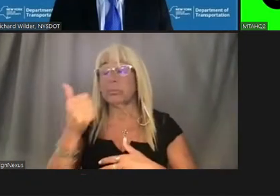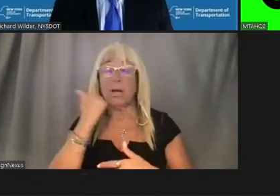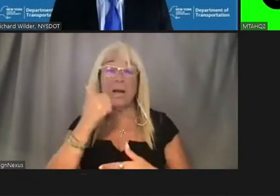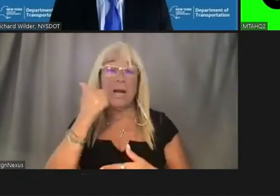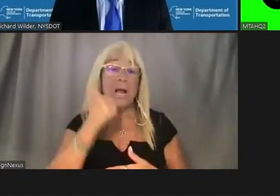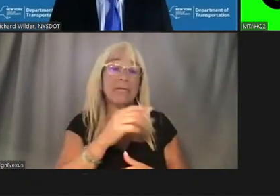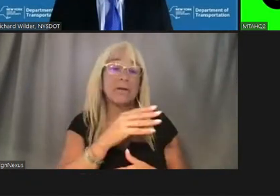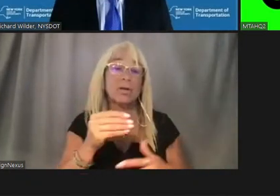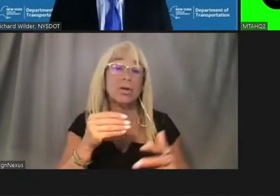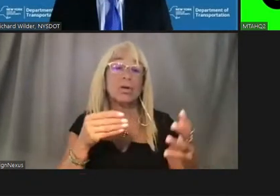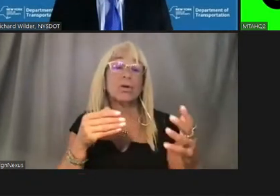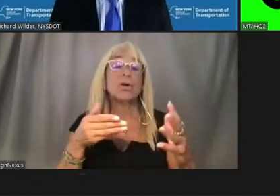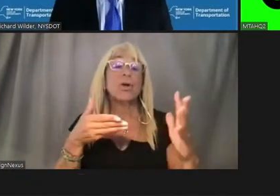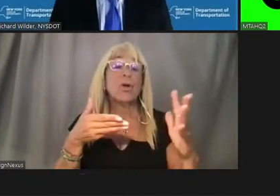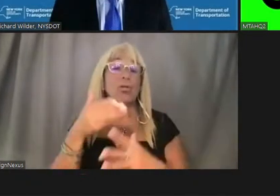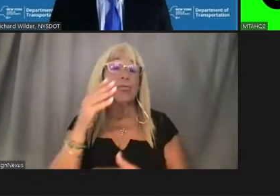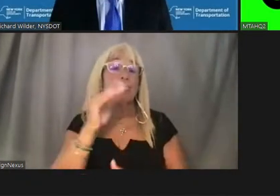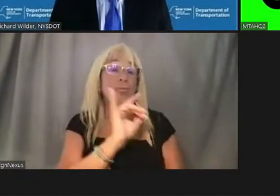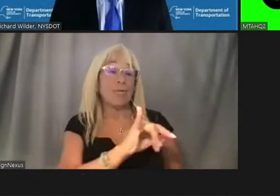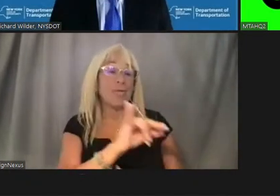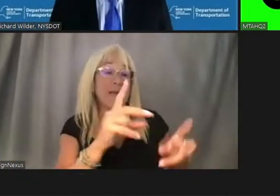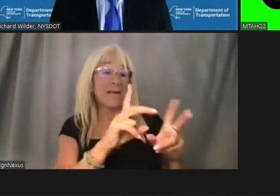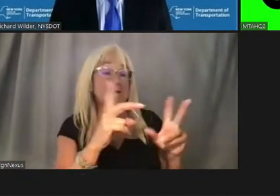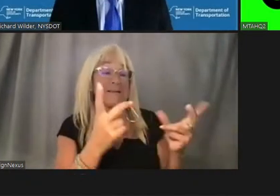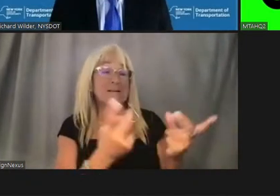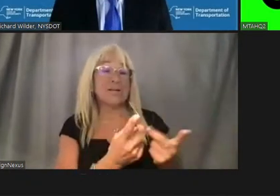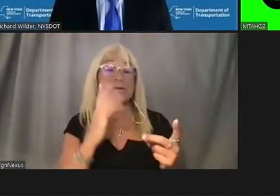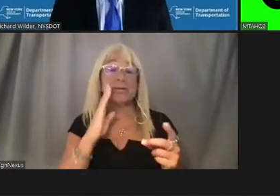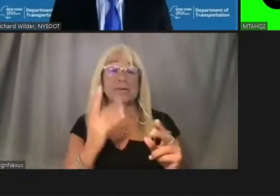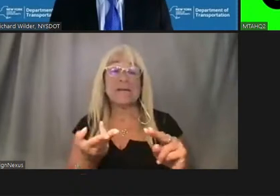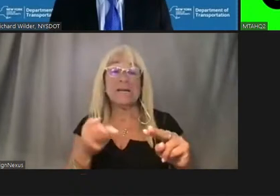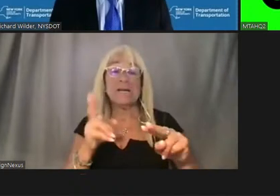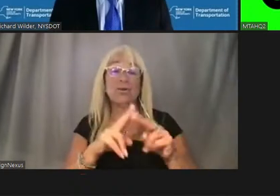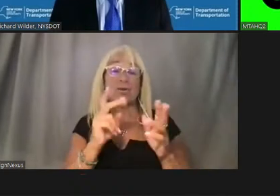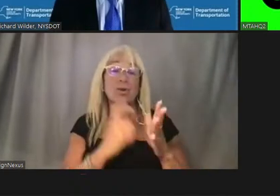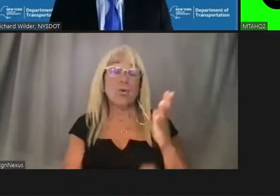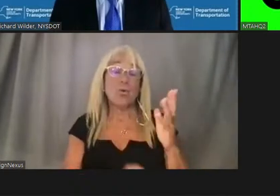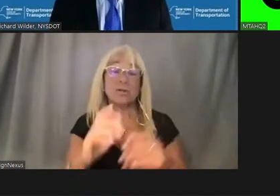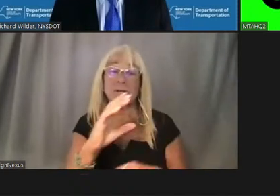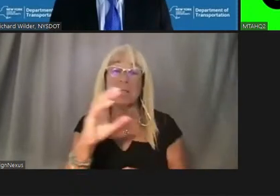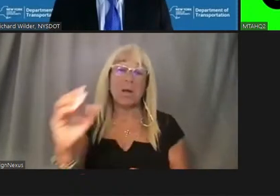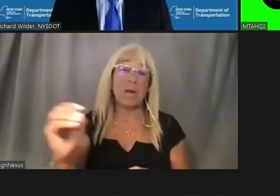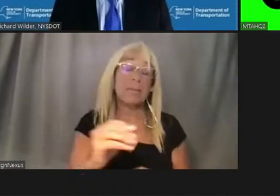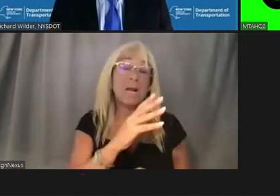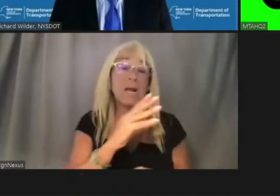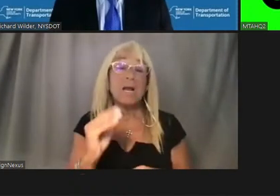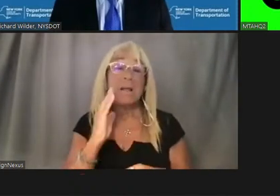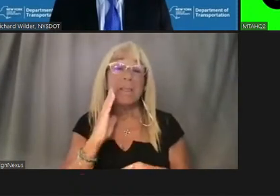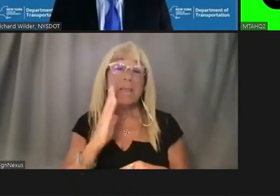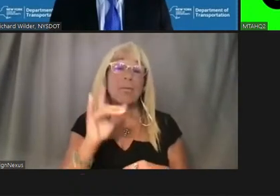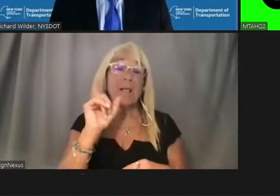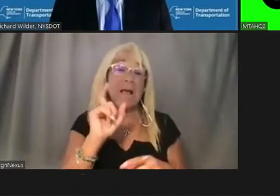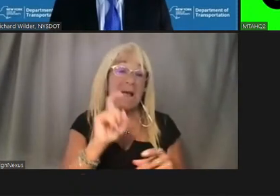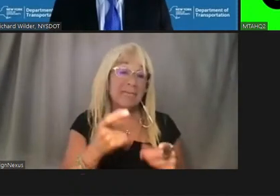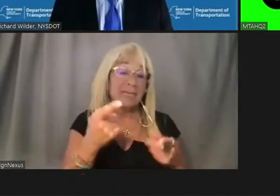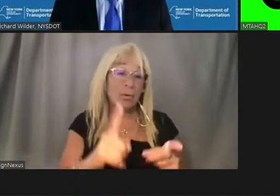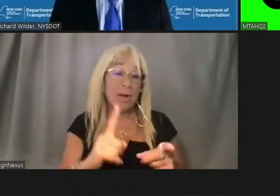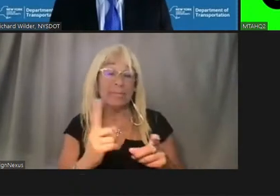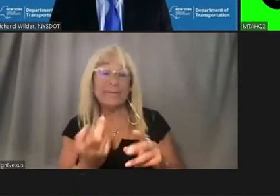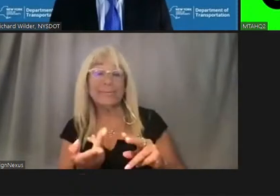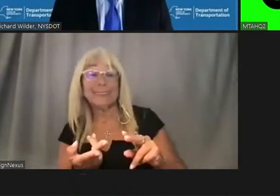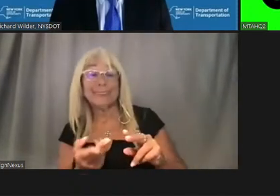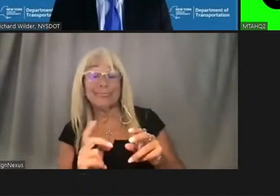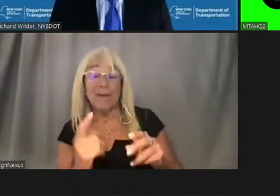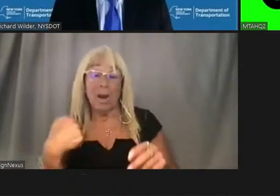trips through the central business district would equate to increased costs to our companies which would thus have to be passed on to to Consumers